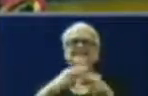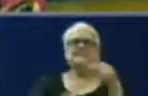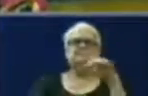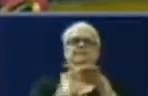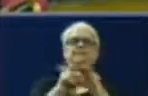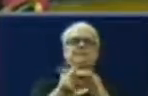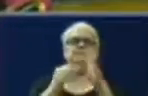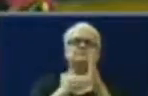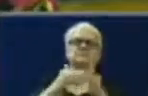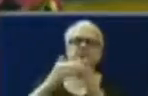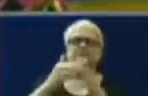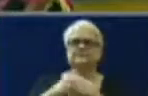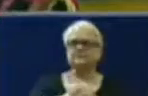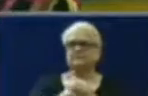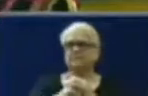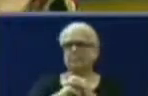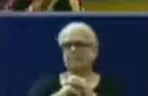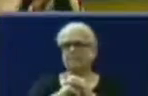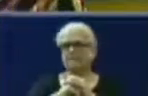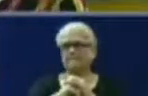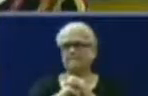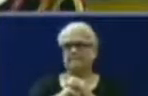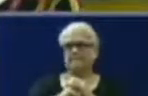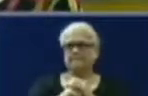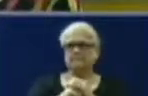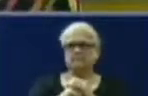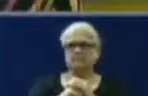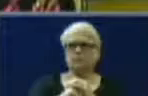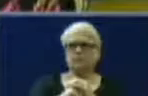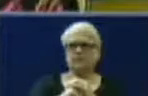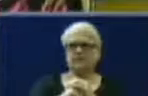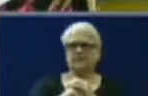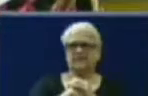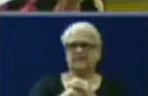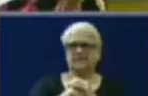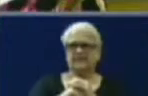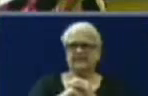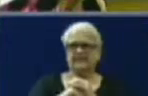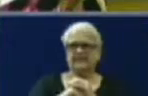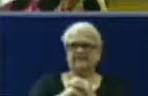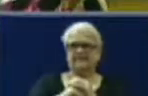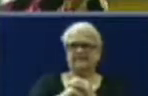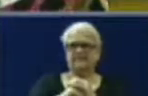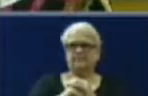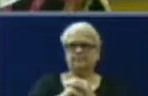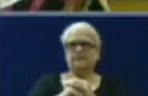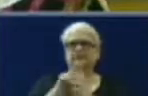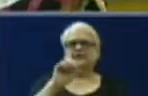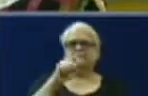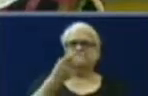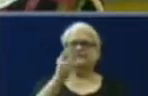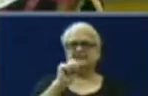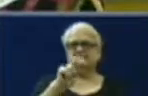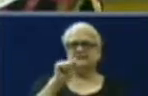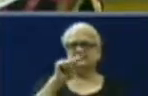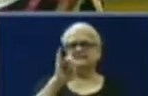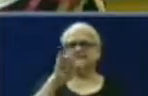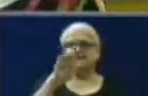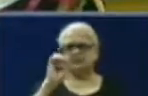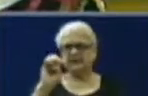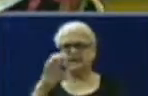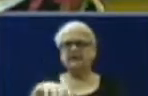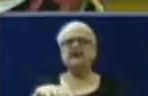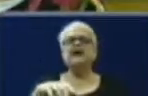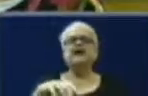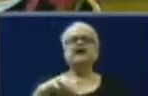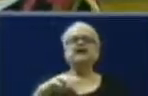in the state as measured by the 2014-2015 Kentucky TEL Survey. Stephen Tyree set the bar high